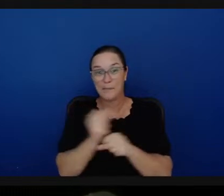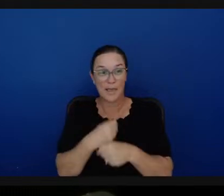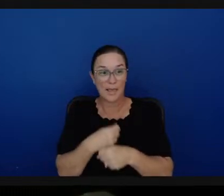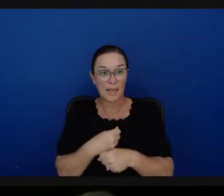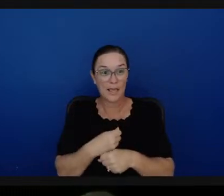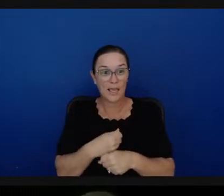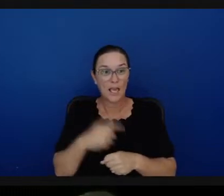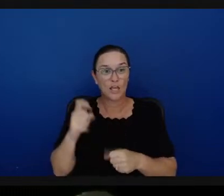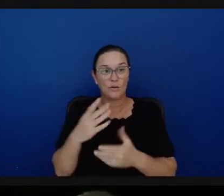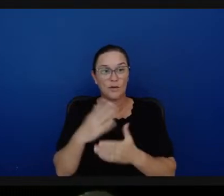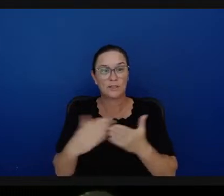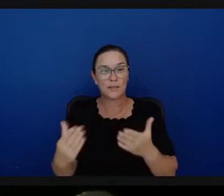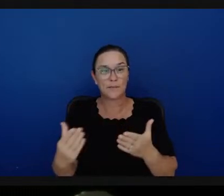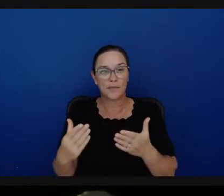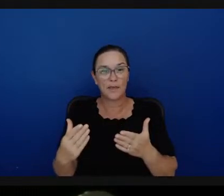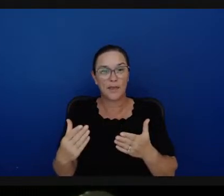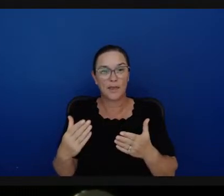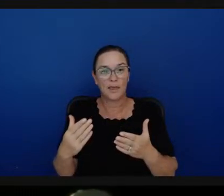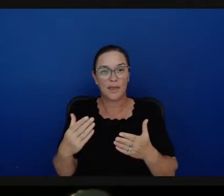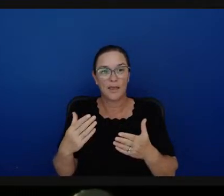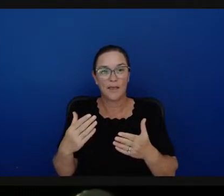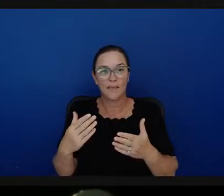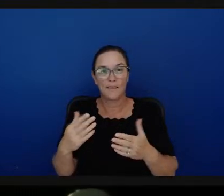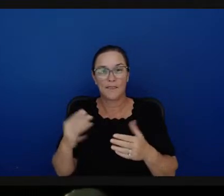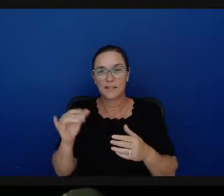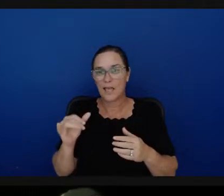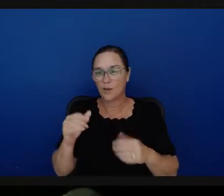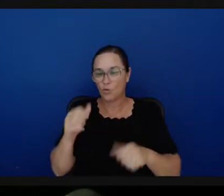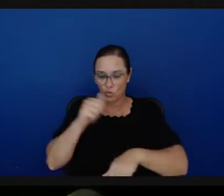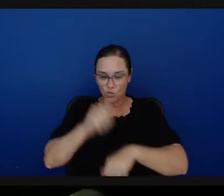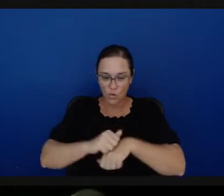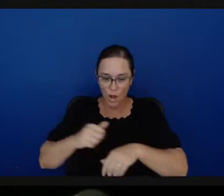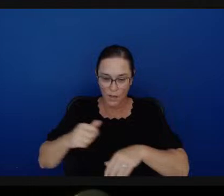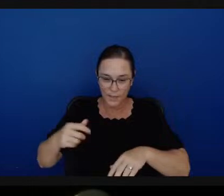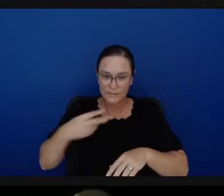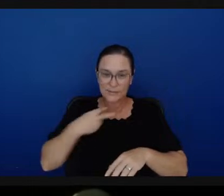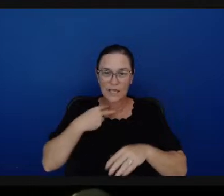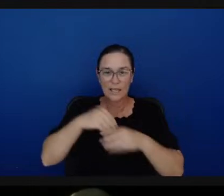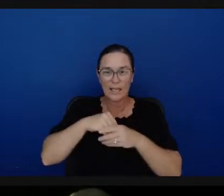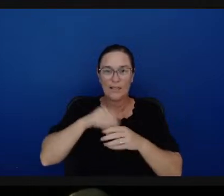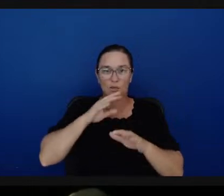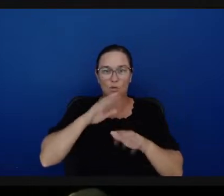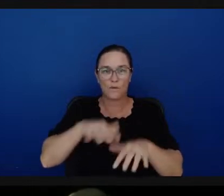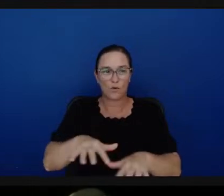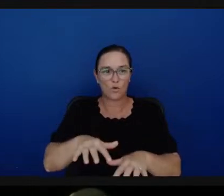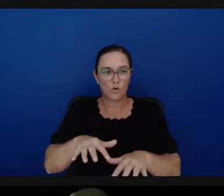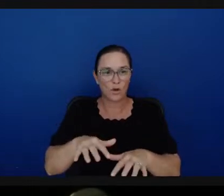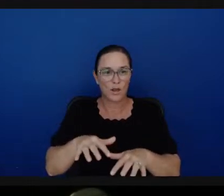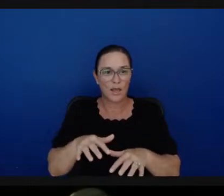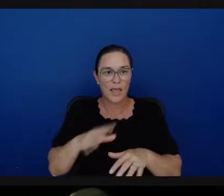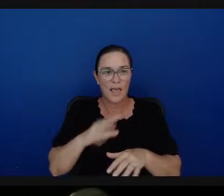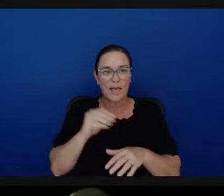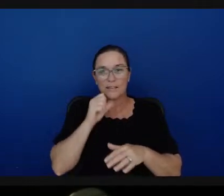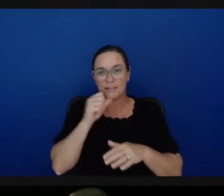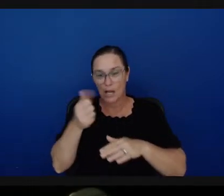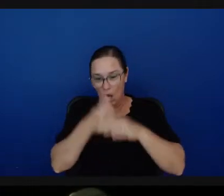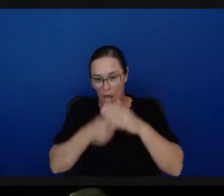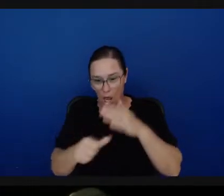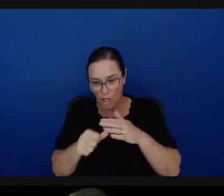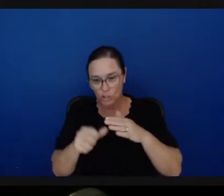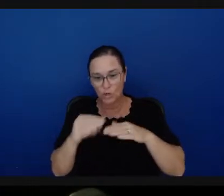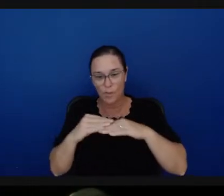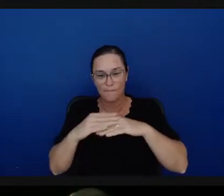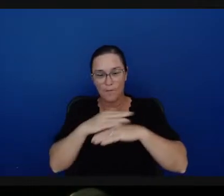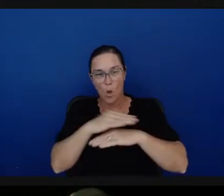you need something that kind of sticks into the river, like some rock or something, right? Like let's say you have like a rock that sticks over and it's not quite under the flow, but it's just high enough